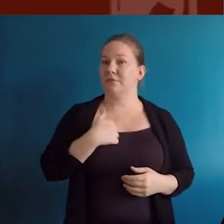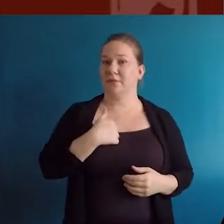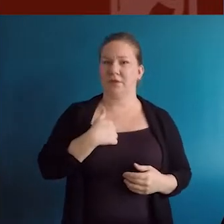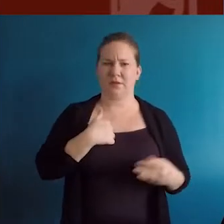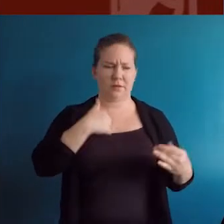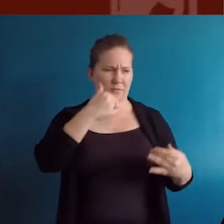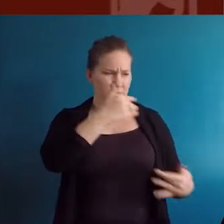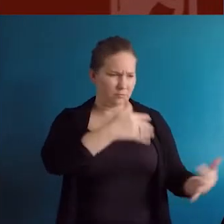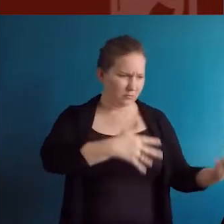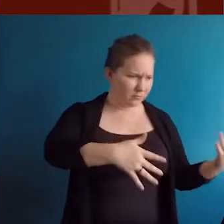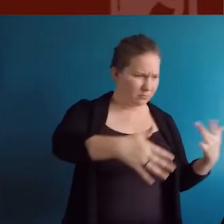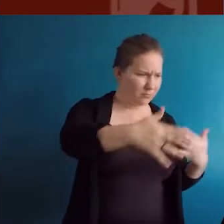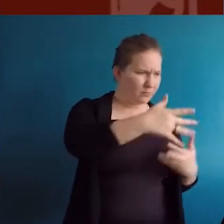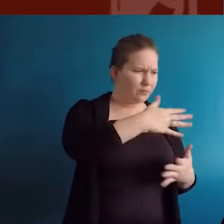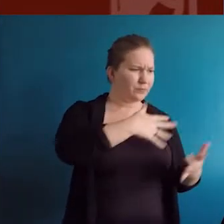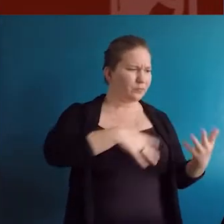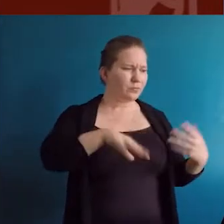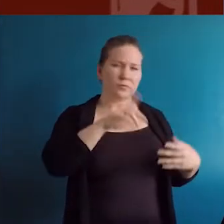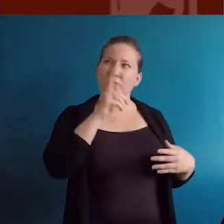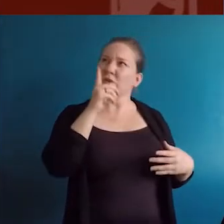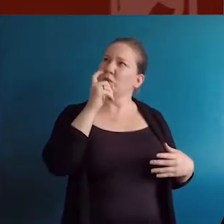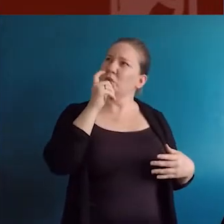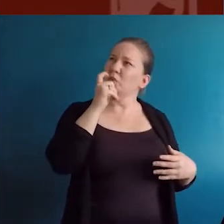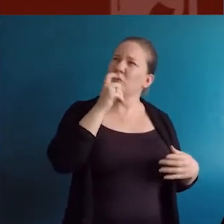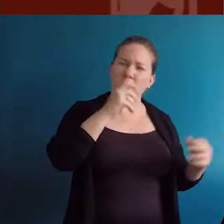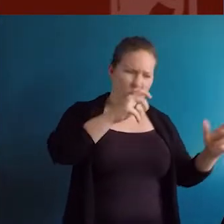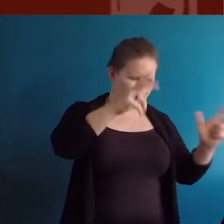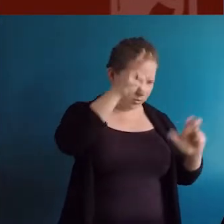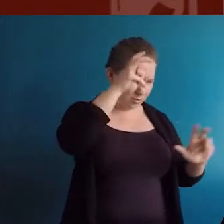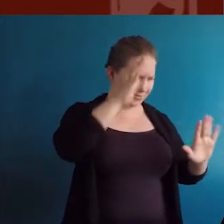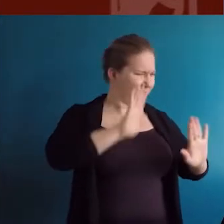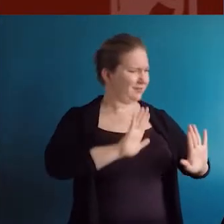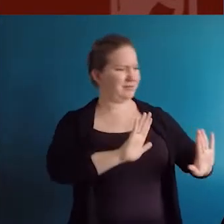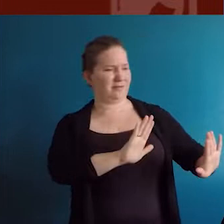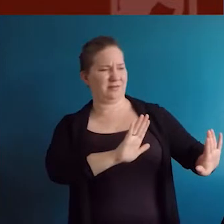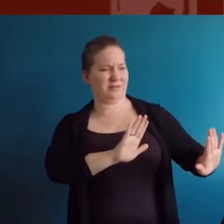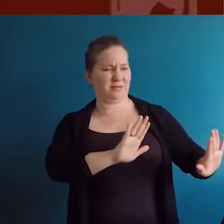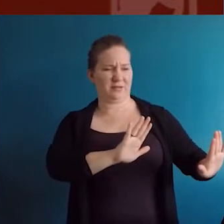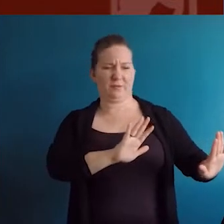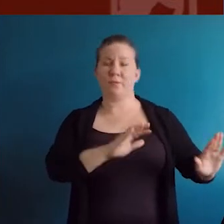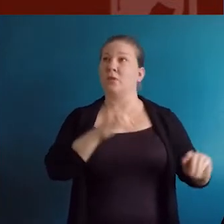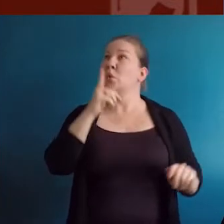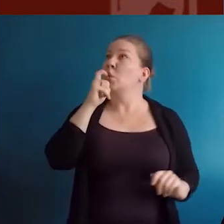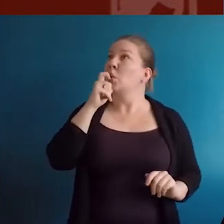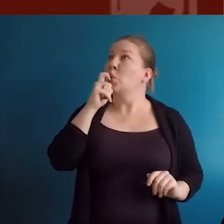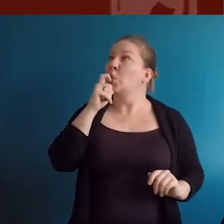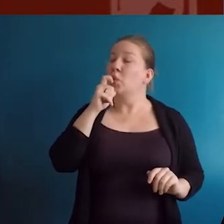I have not sat with the worthless, nor do I consort with the deceitful.